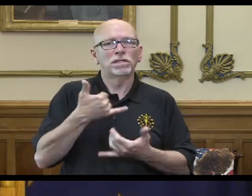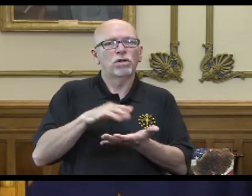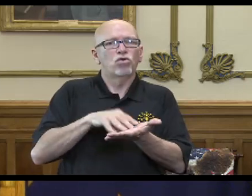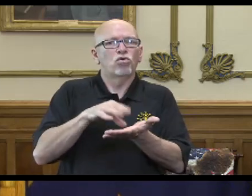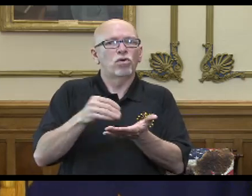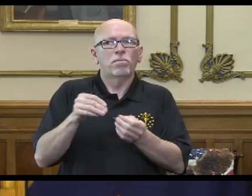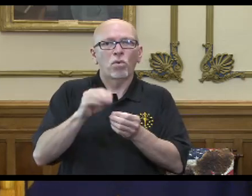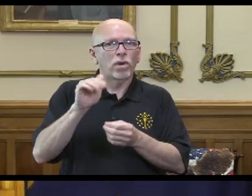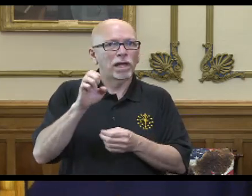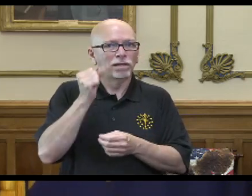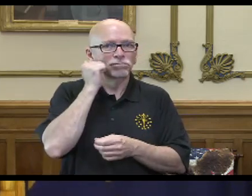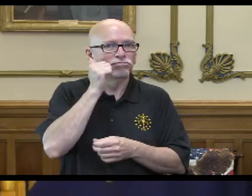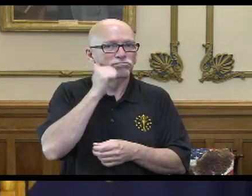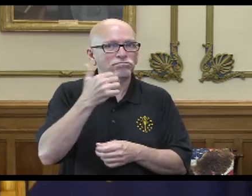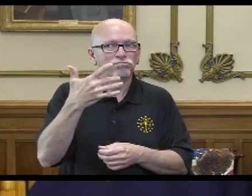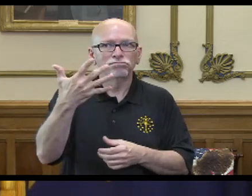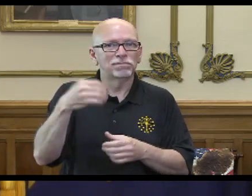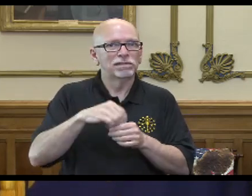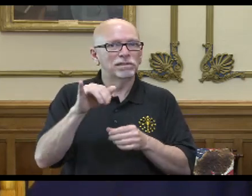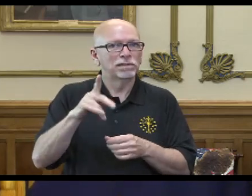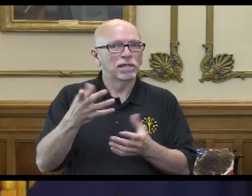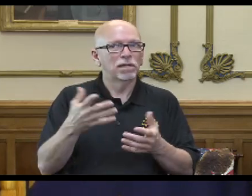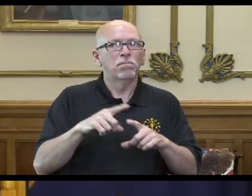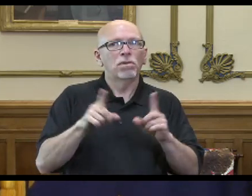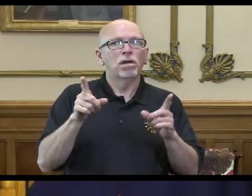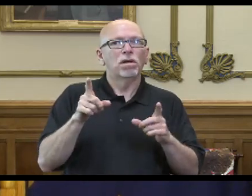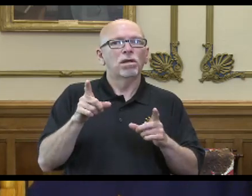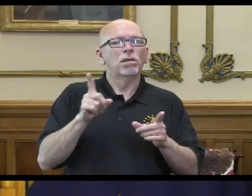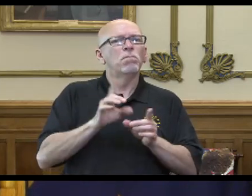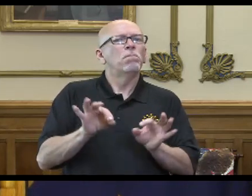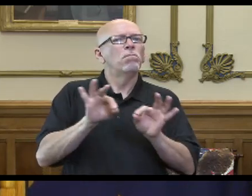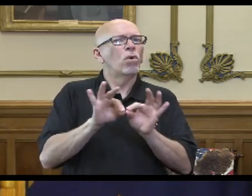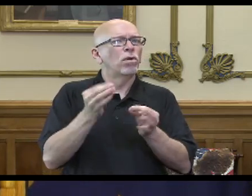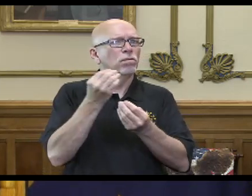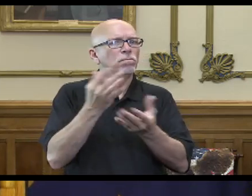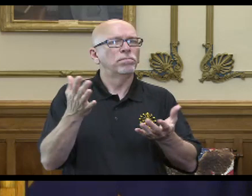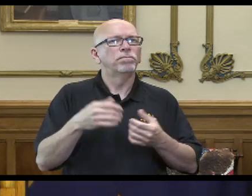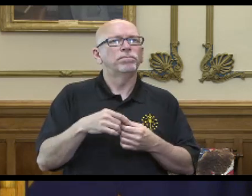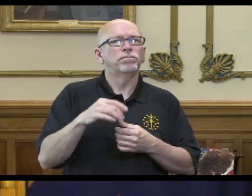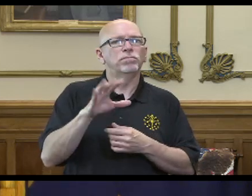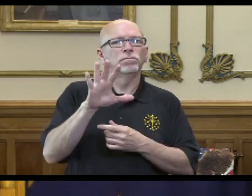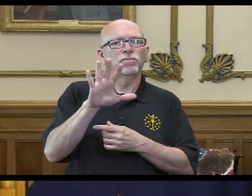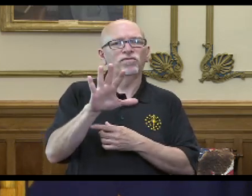more cases throughout the state of Indiana, but it's important to note that